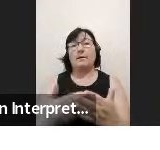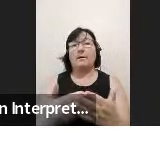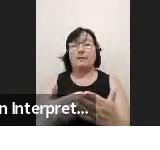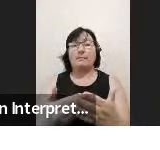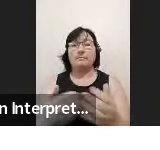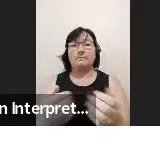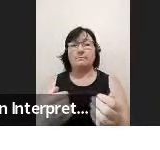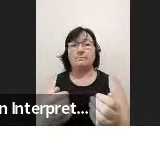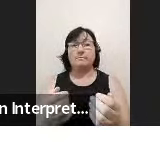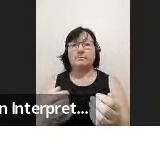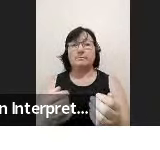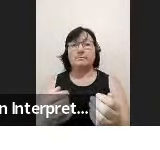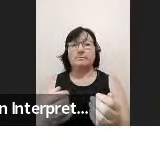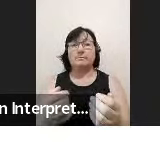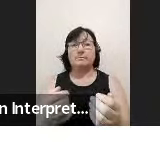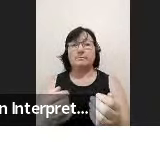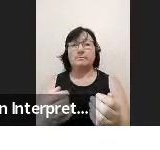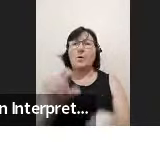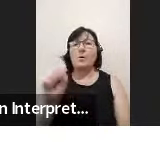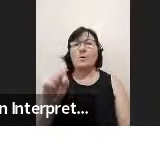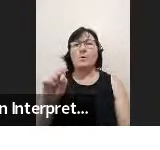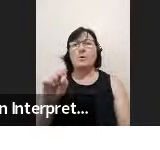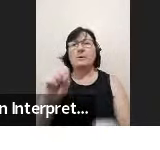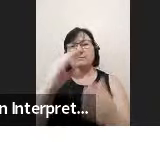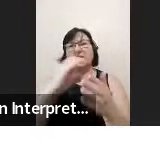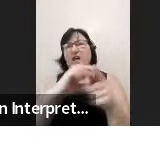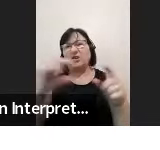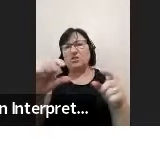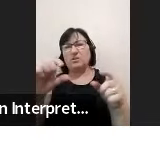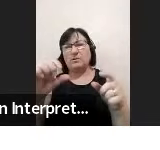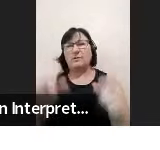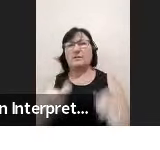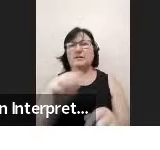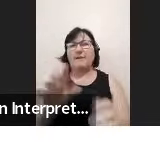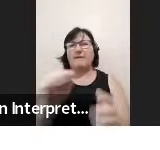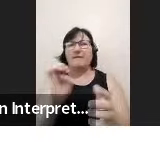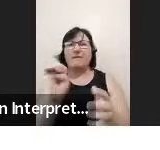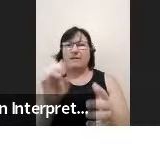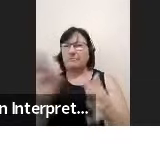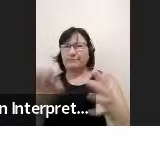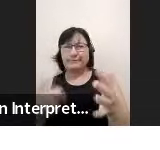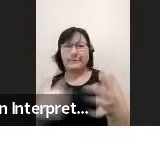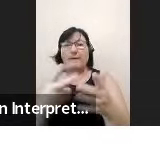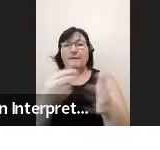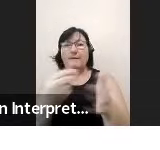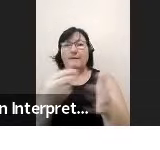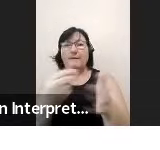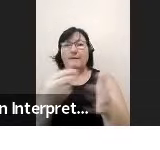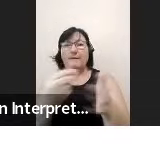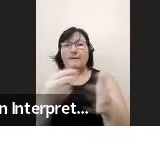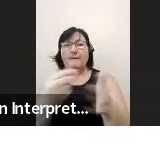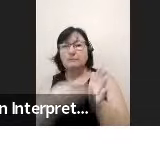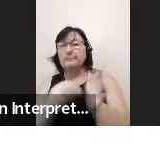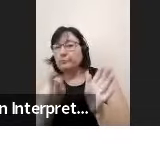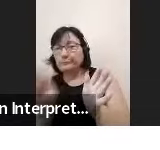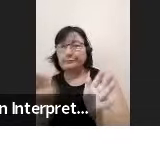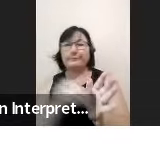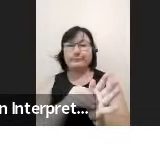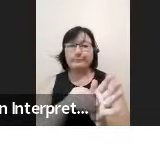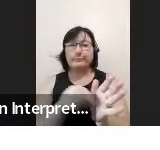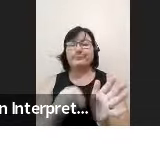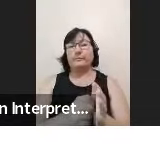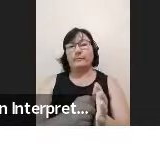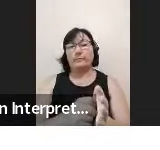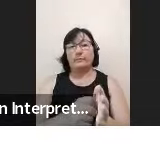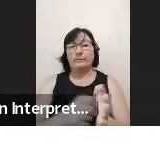64E, number 5, for the renewal of accreditation client status. Then secondly, the commissioner can also extend